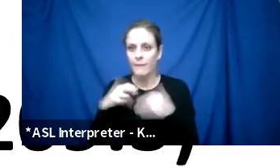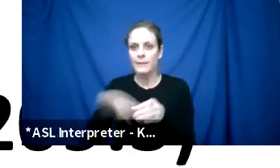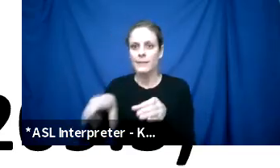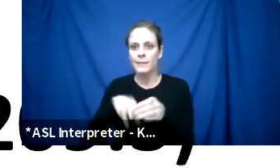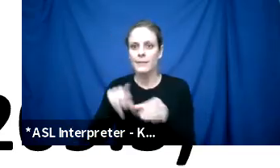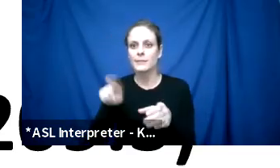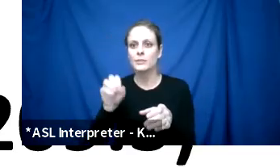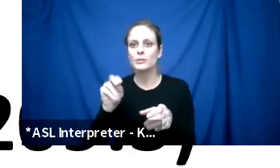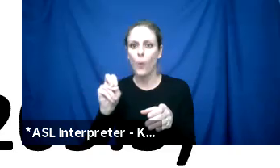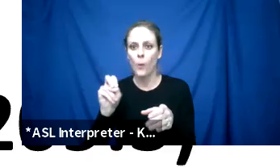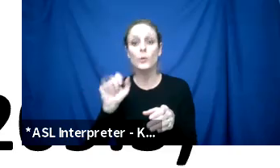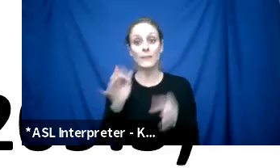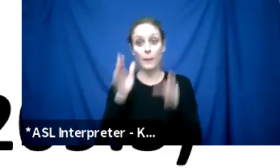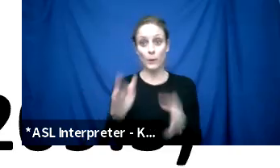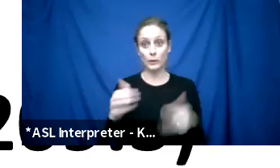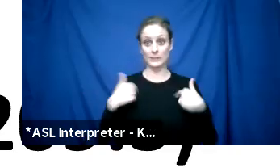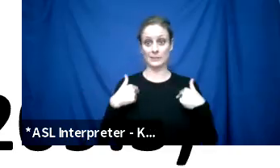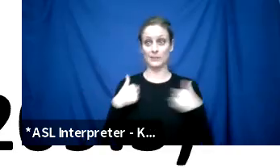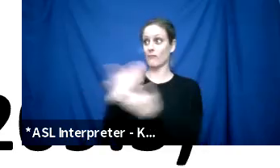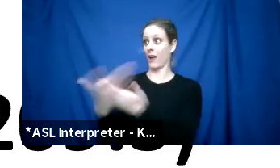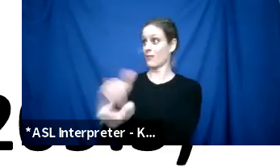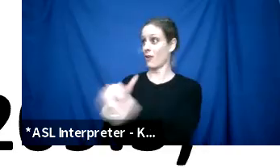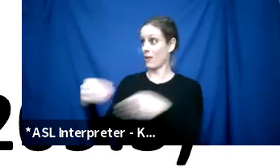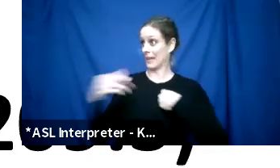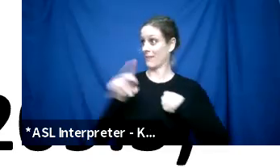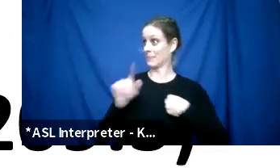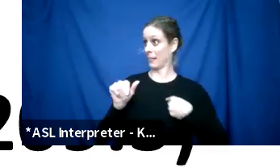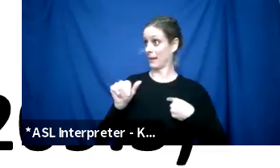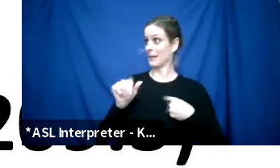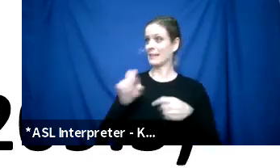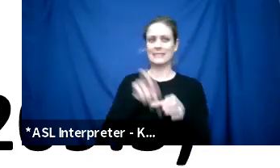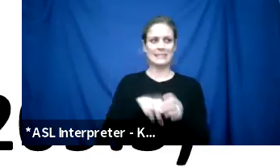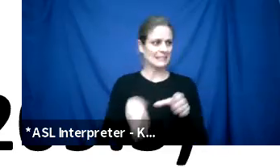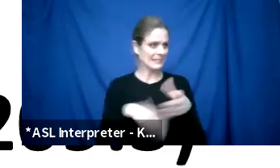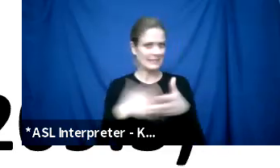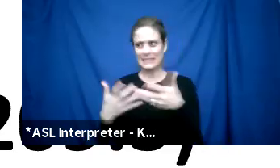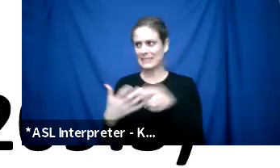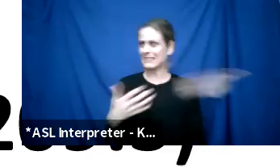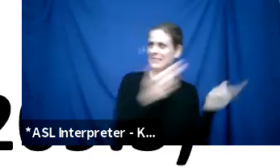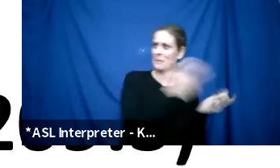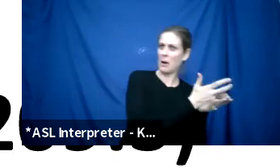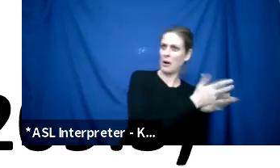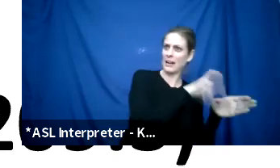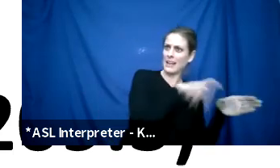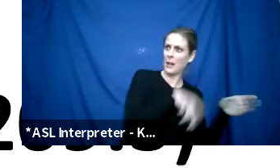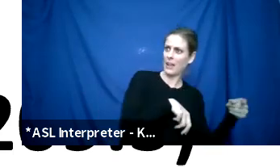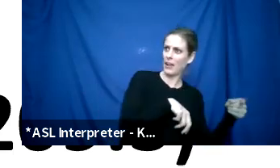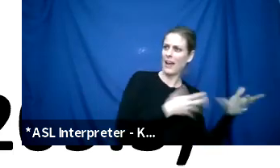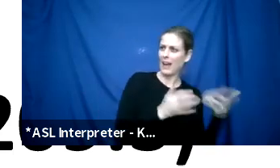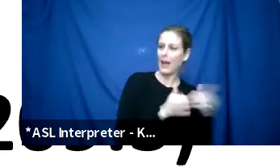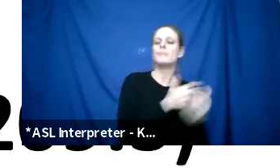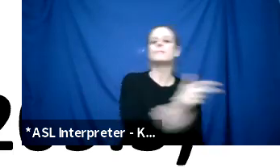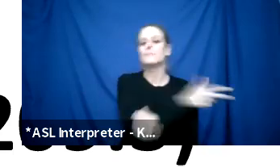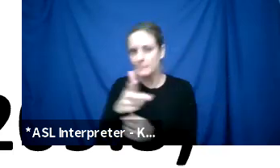for a person with disability to get out, but then the valet could take the vehicle. Now, a lot of